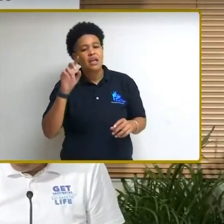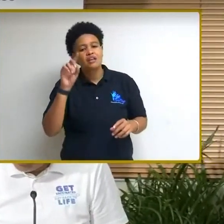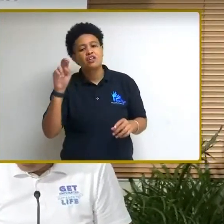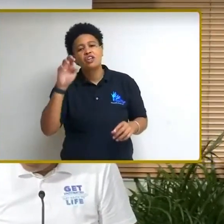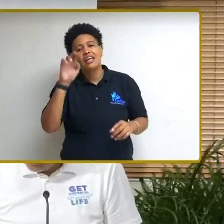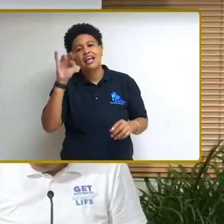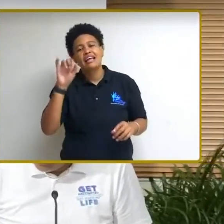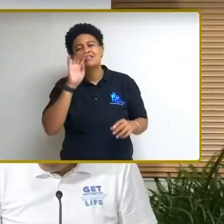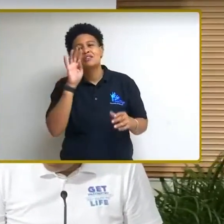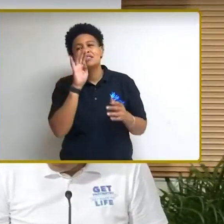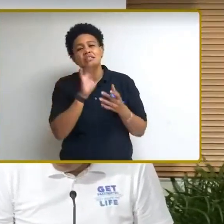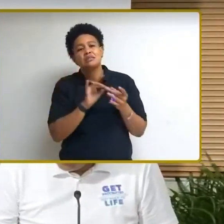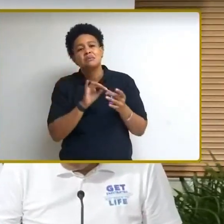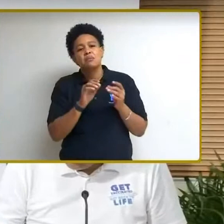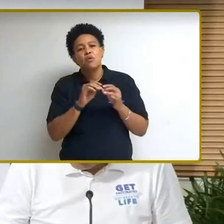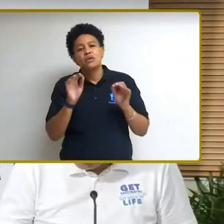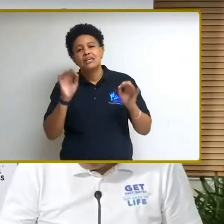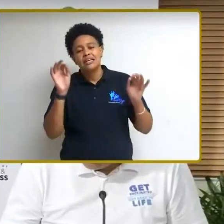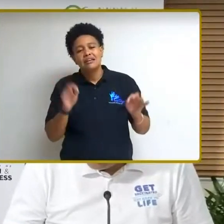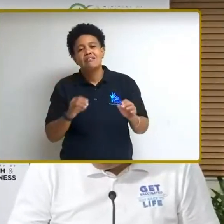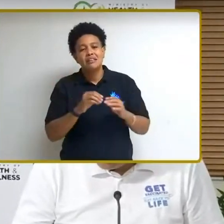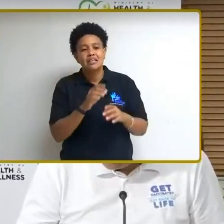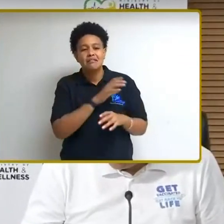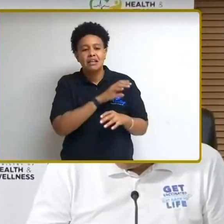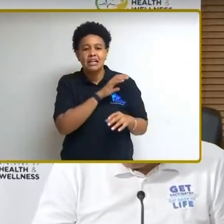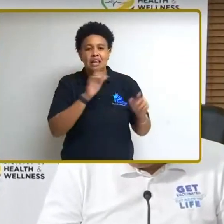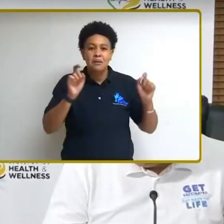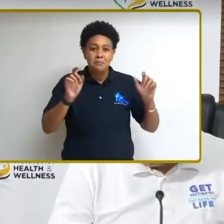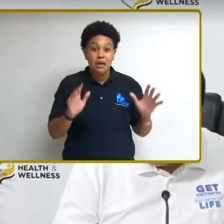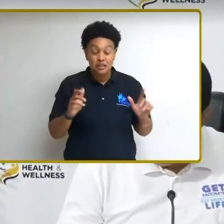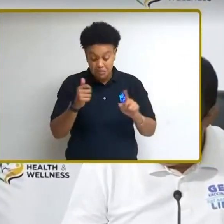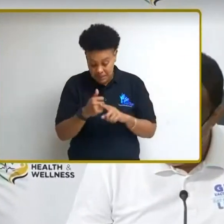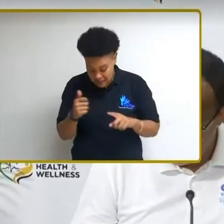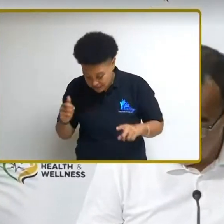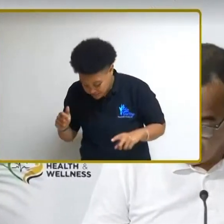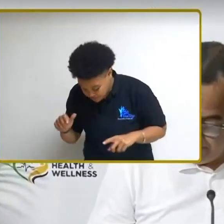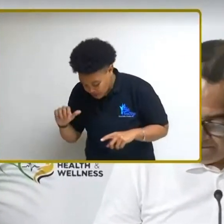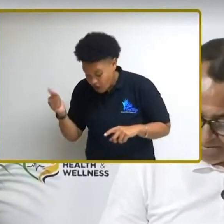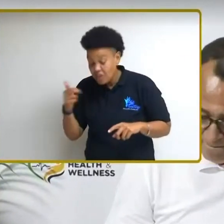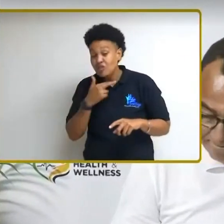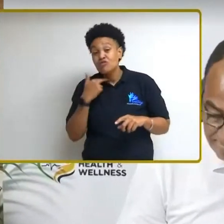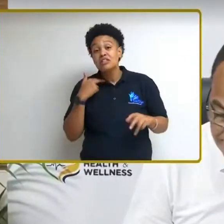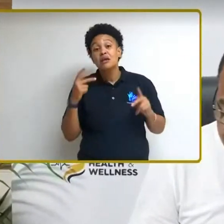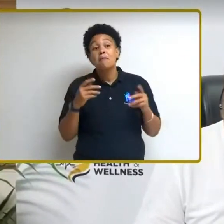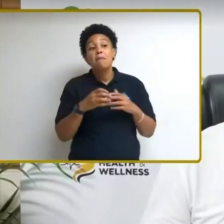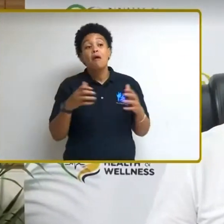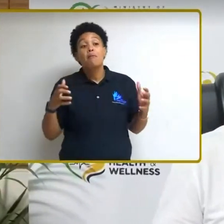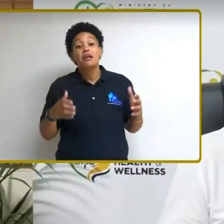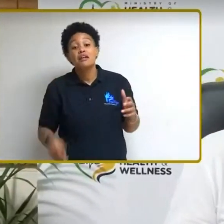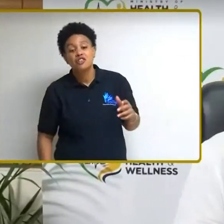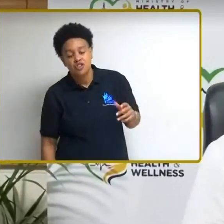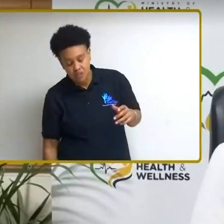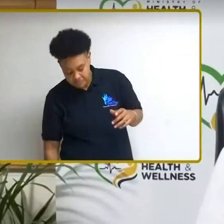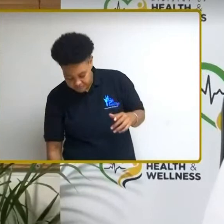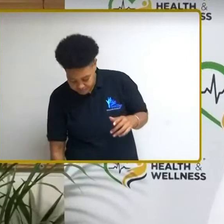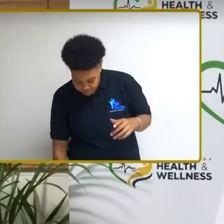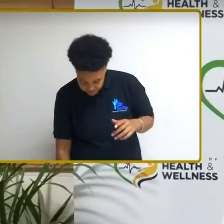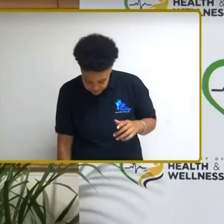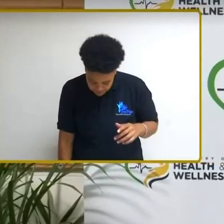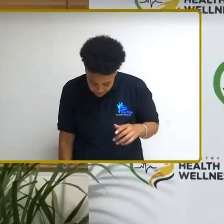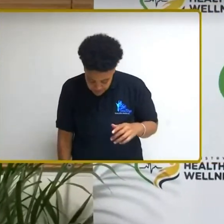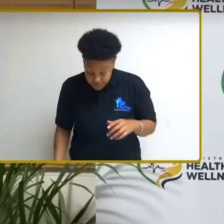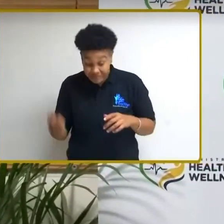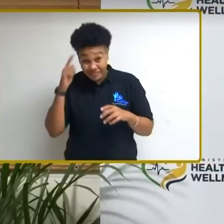to speak more definitively on the clinical management of other at-risk population. However, for